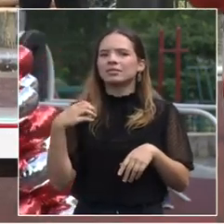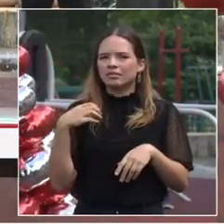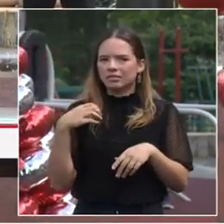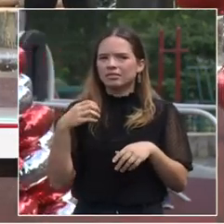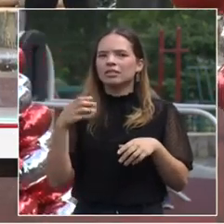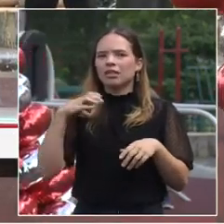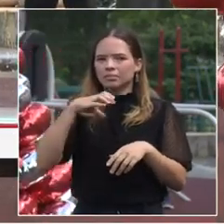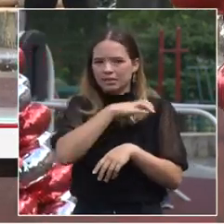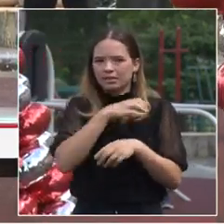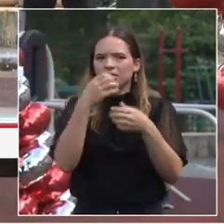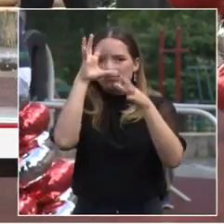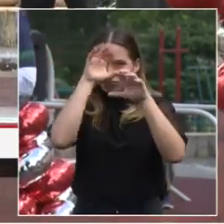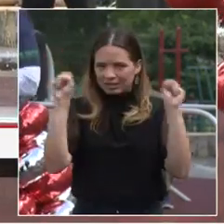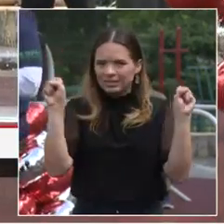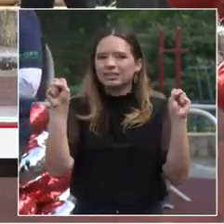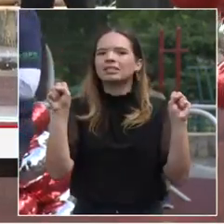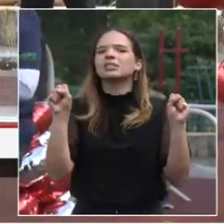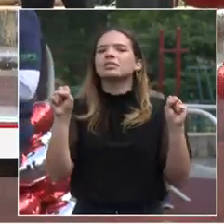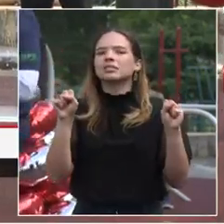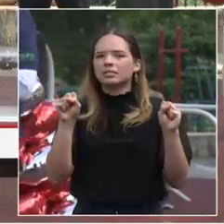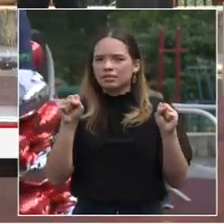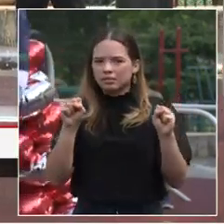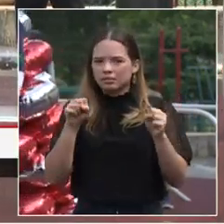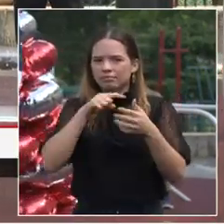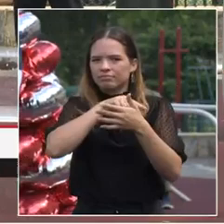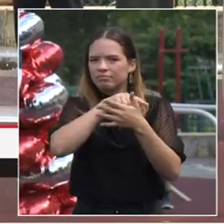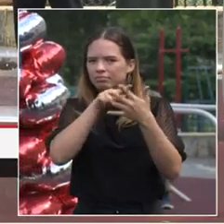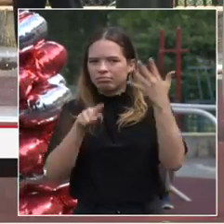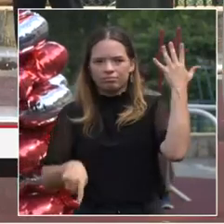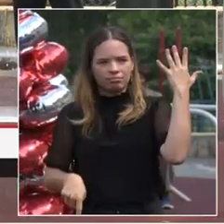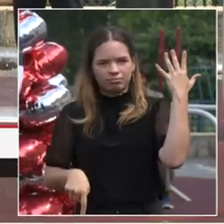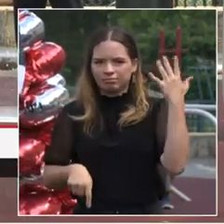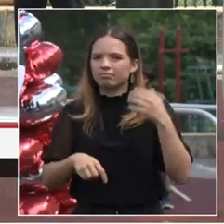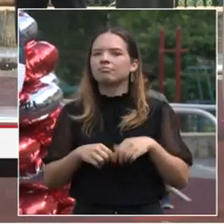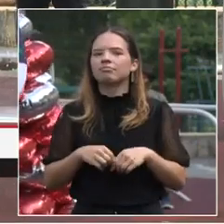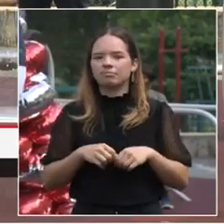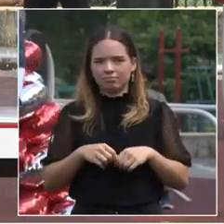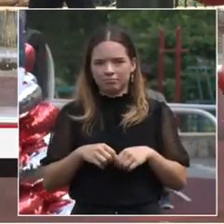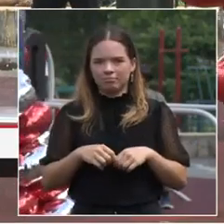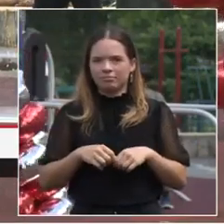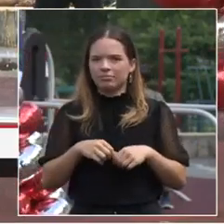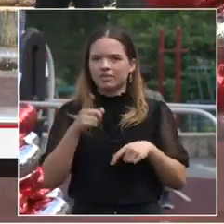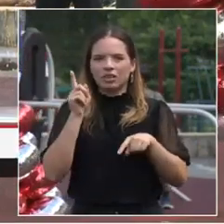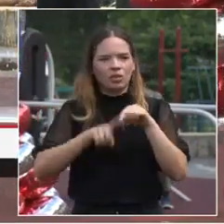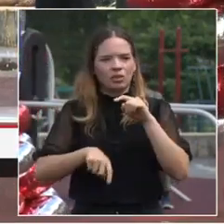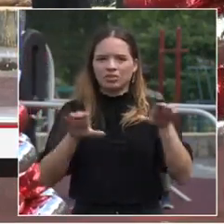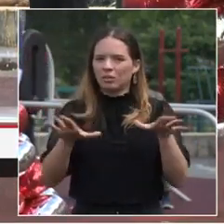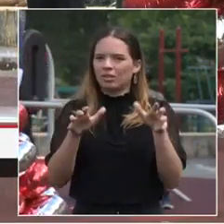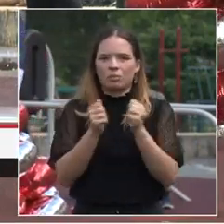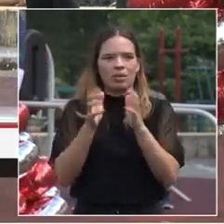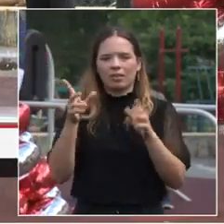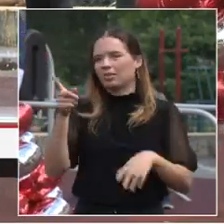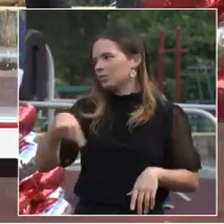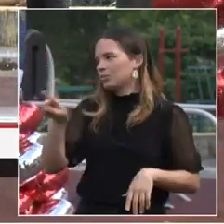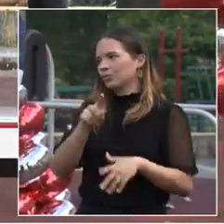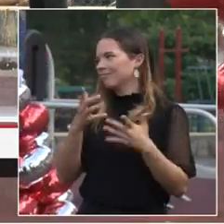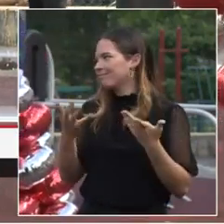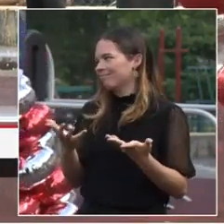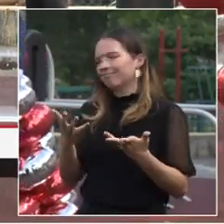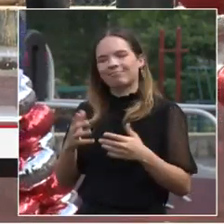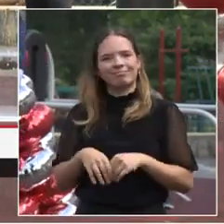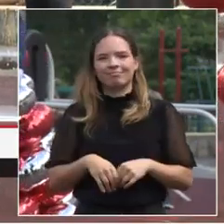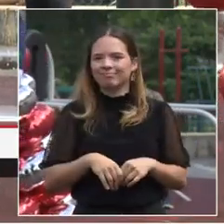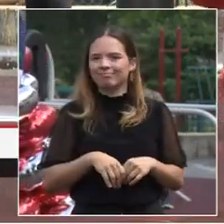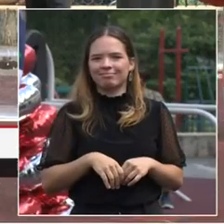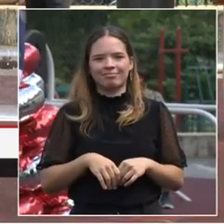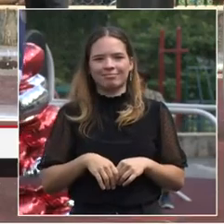your hand. And so many other partners who are here today. We could not have done this without them. And AARP DC